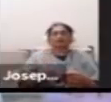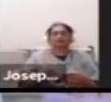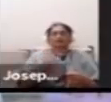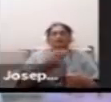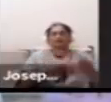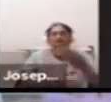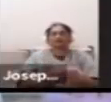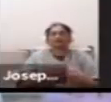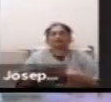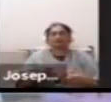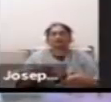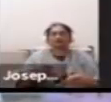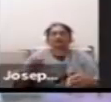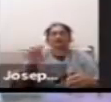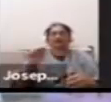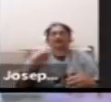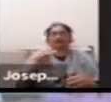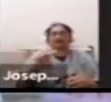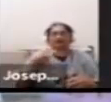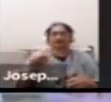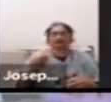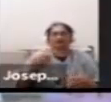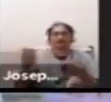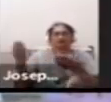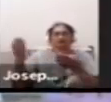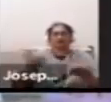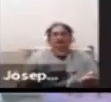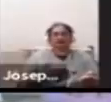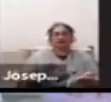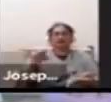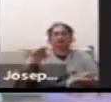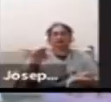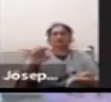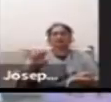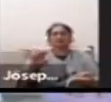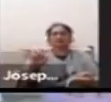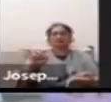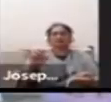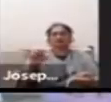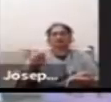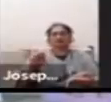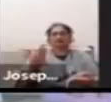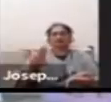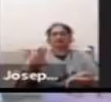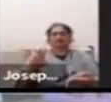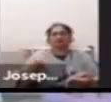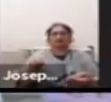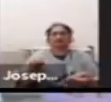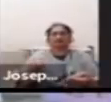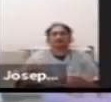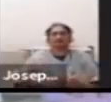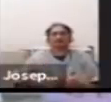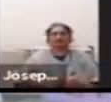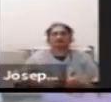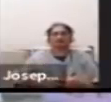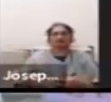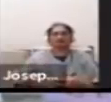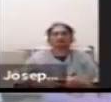Welcome, Ms. George Abraham. And then we also have Alison